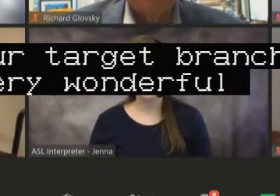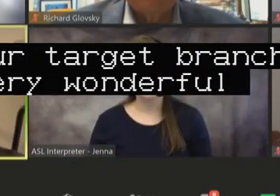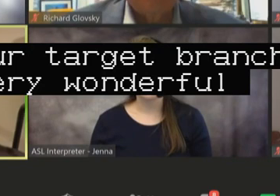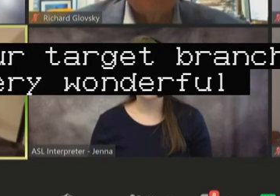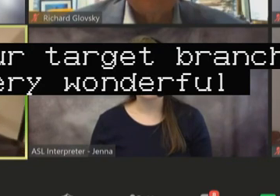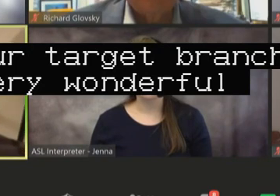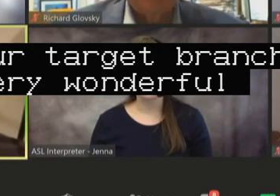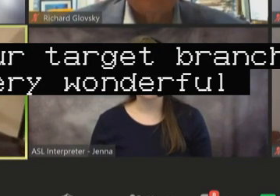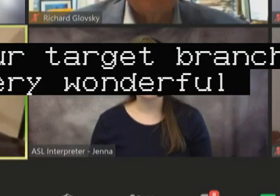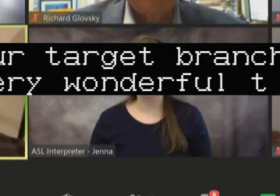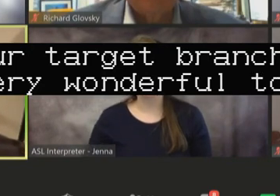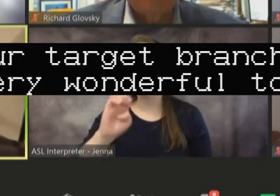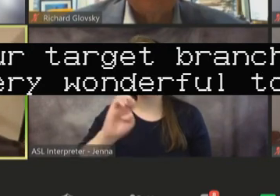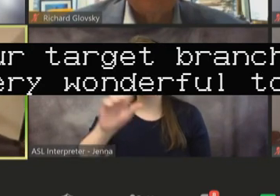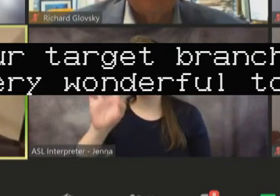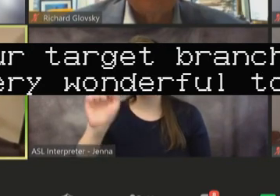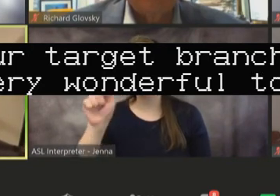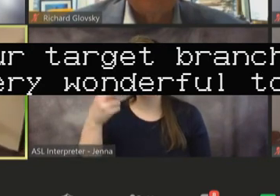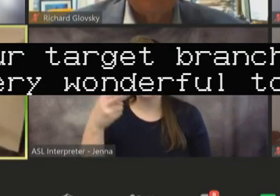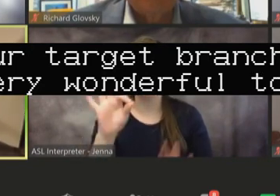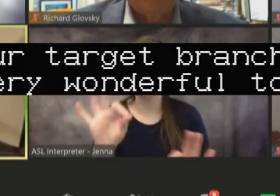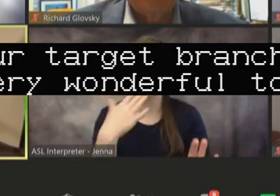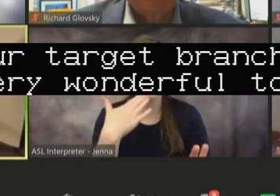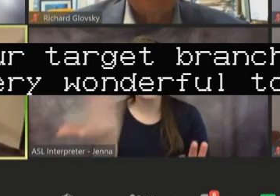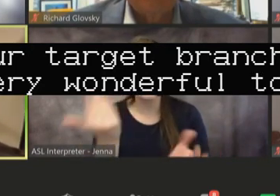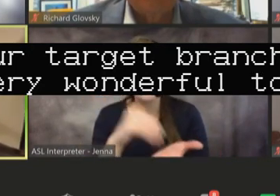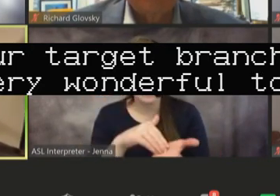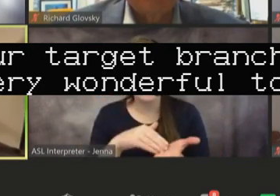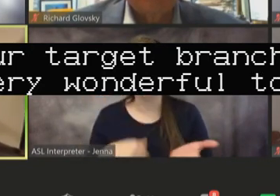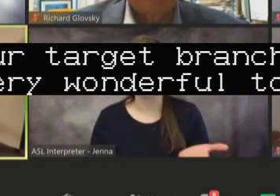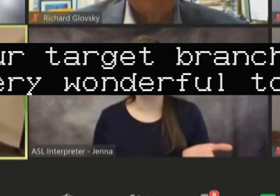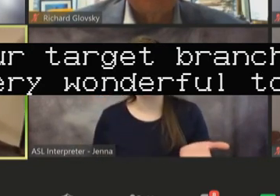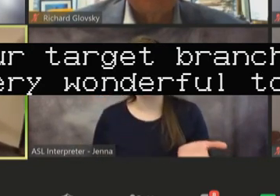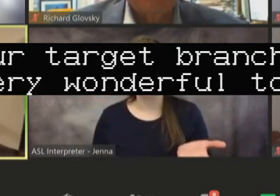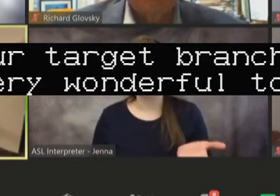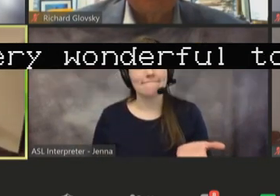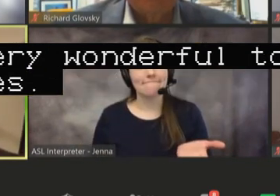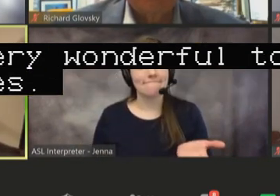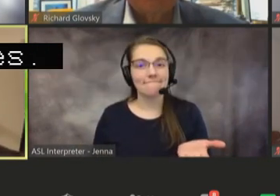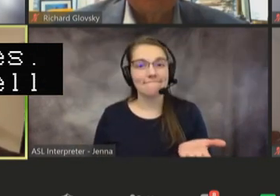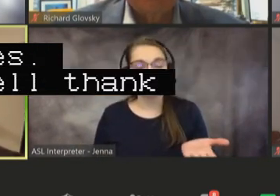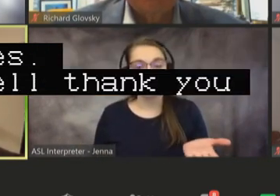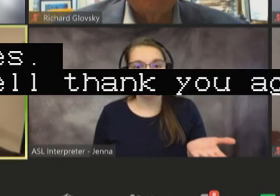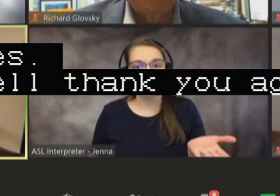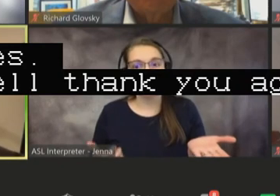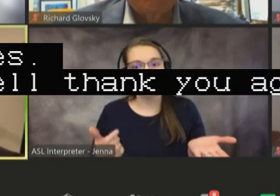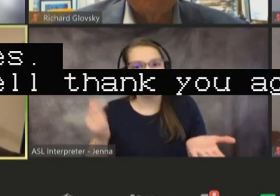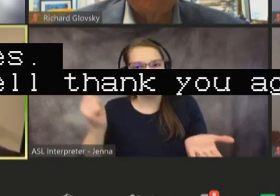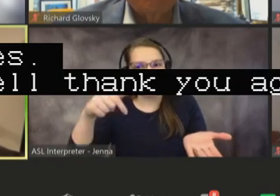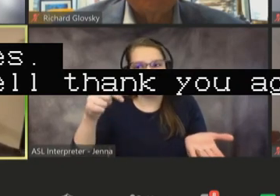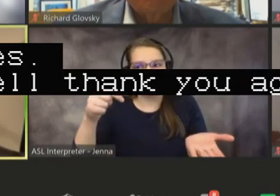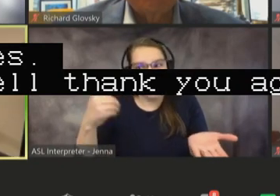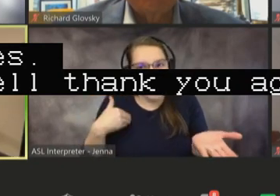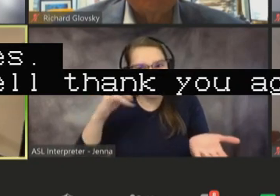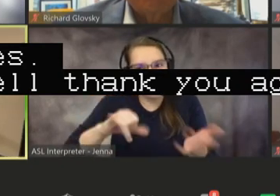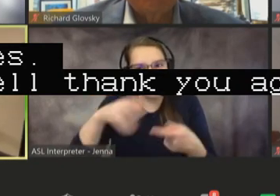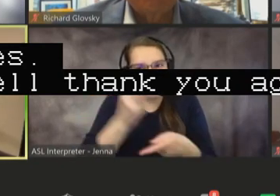Yes, well, thank you again for the fact that these that this exists,